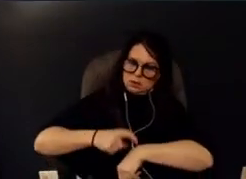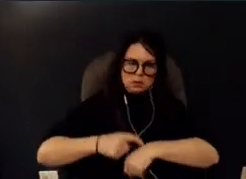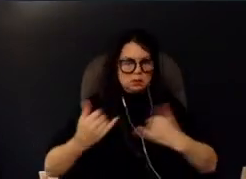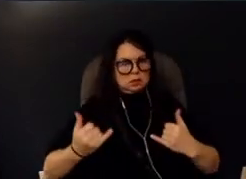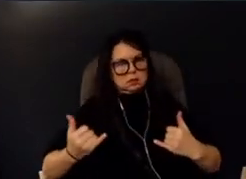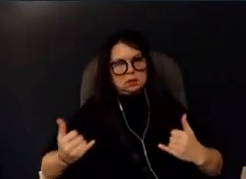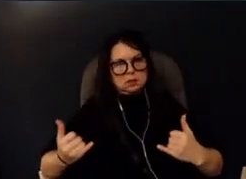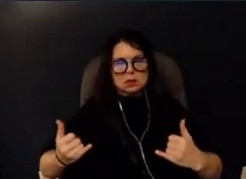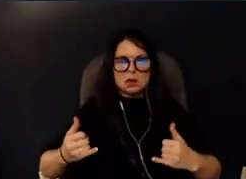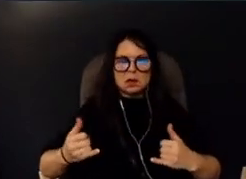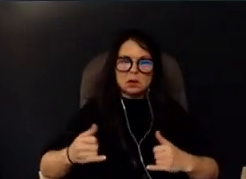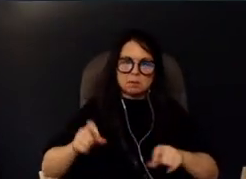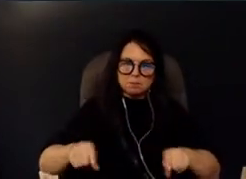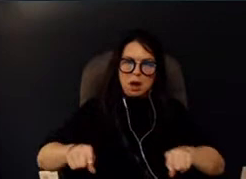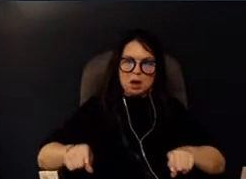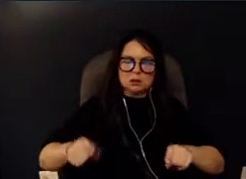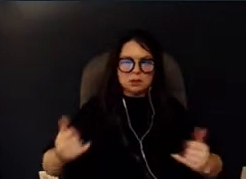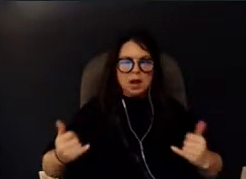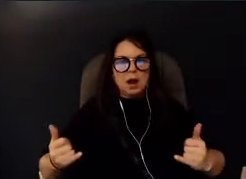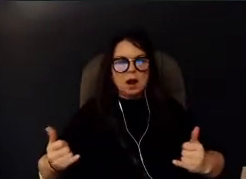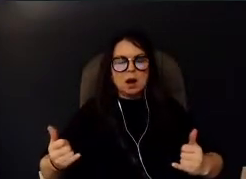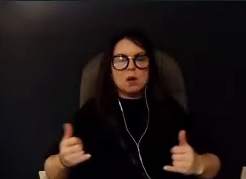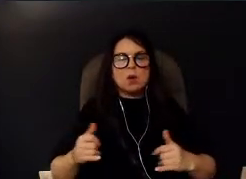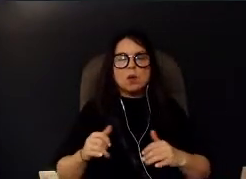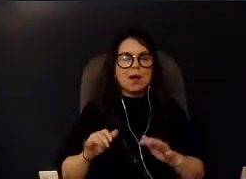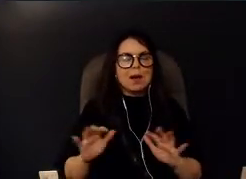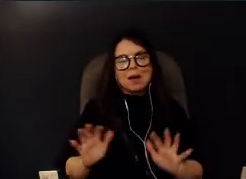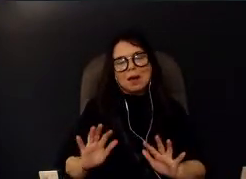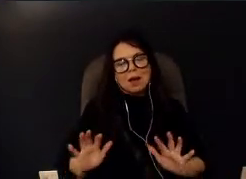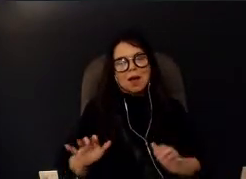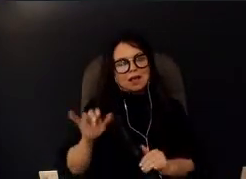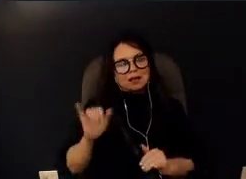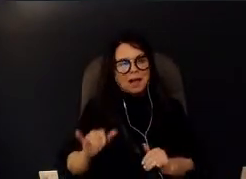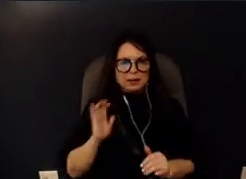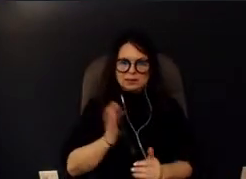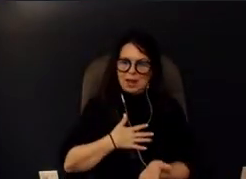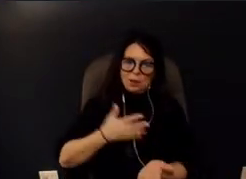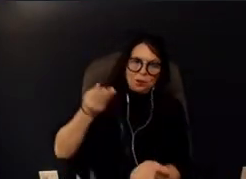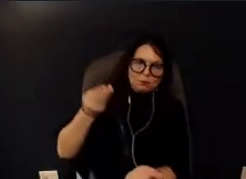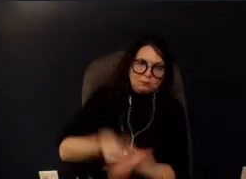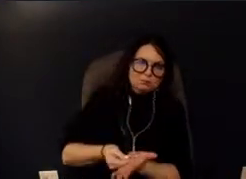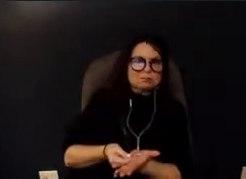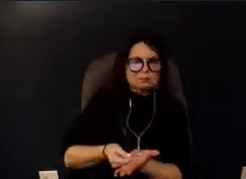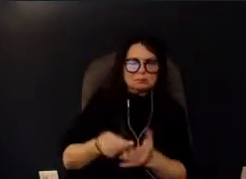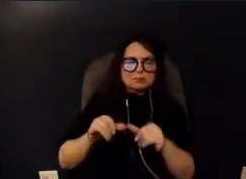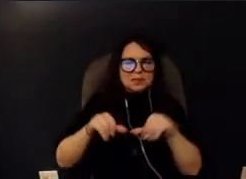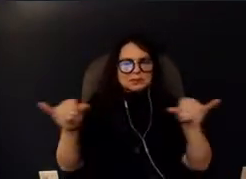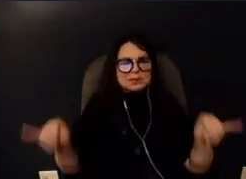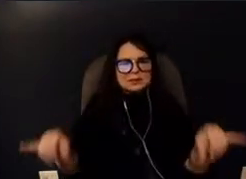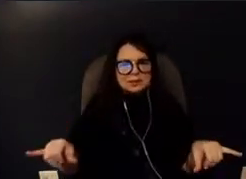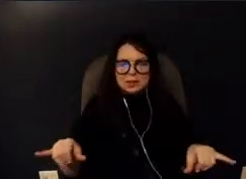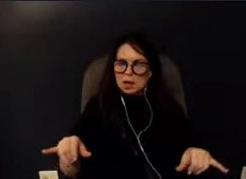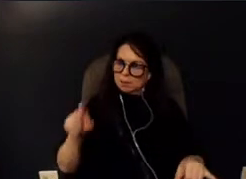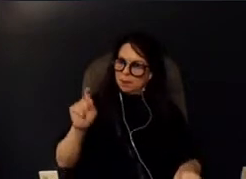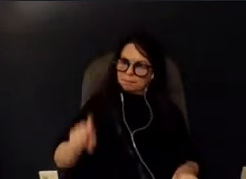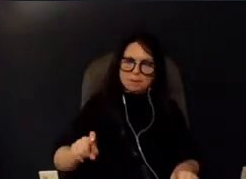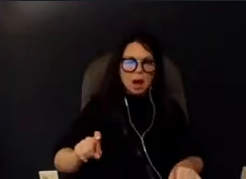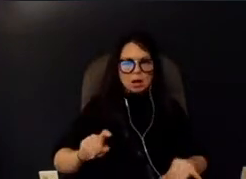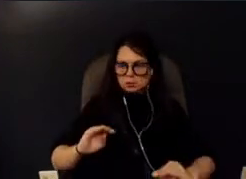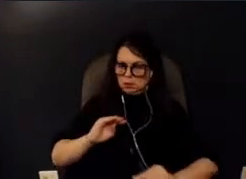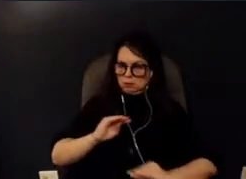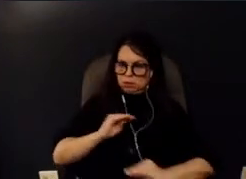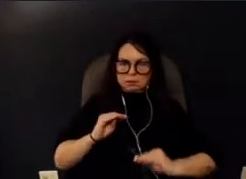to the capitalistic system that we live in, where self-gratification and instant,